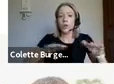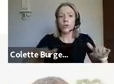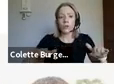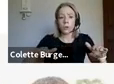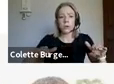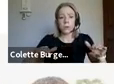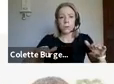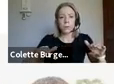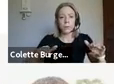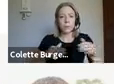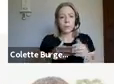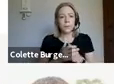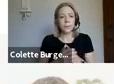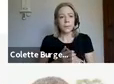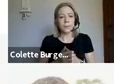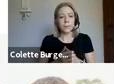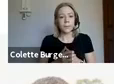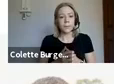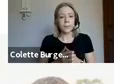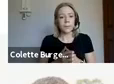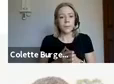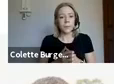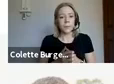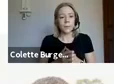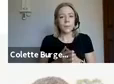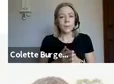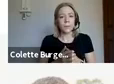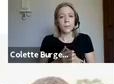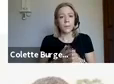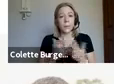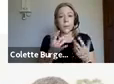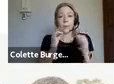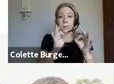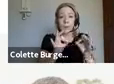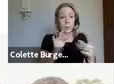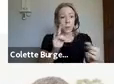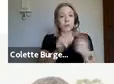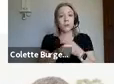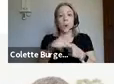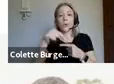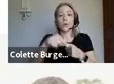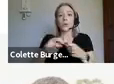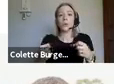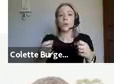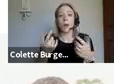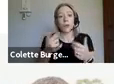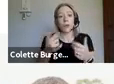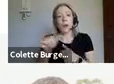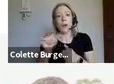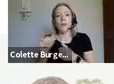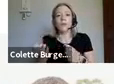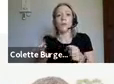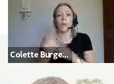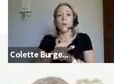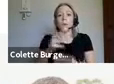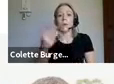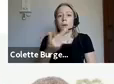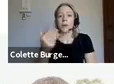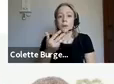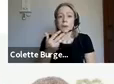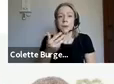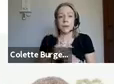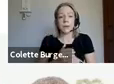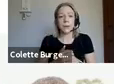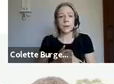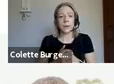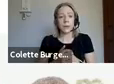the response and recovery to COVID-19 and we also need to maintain and boost our investments that